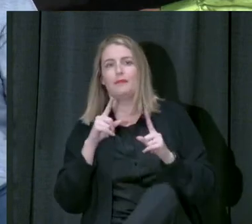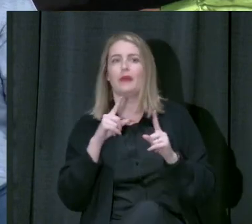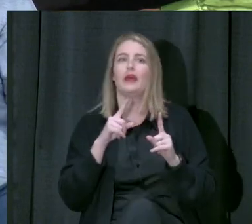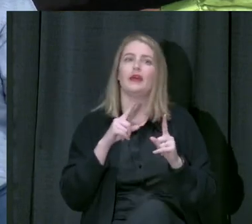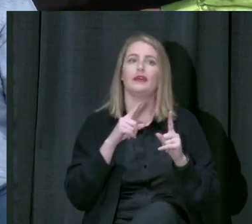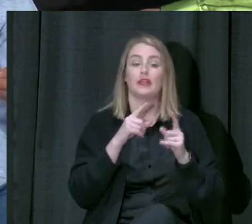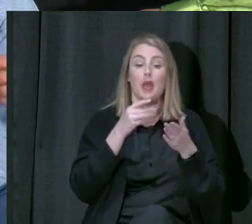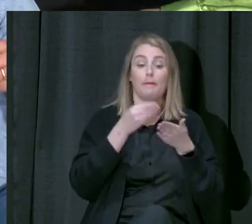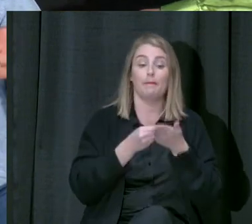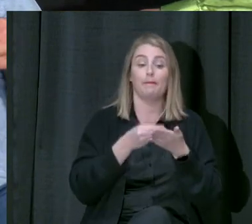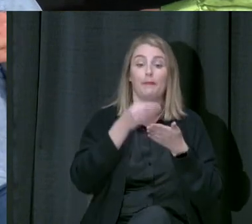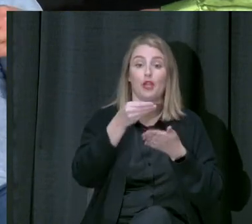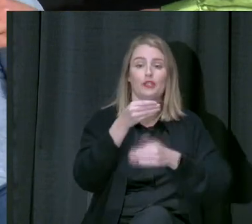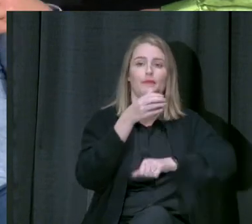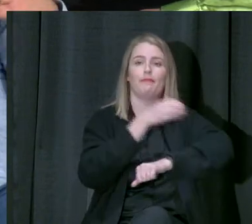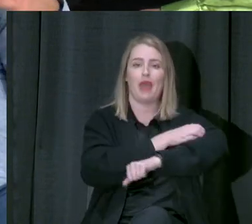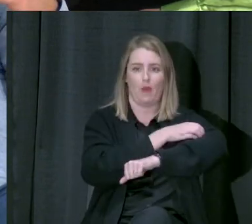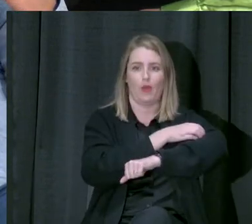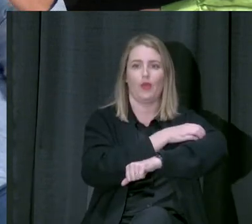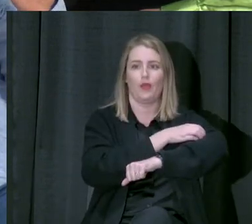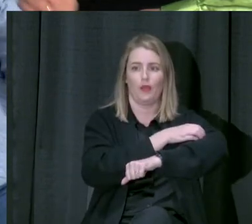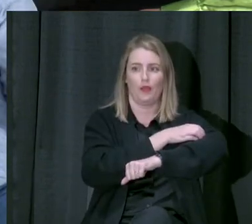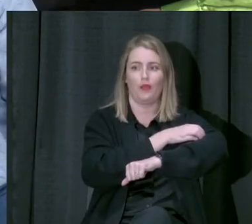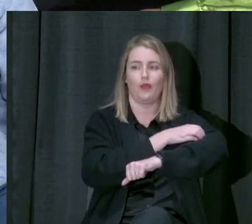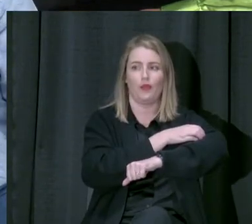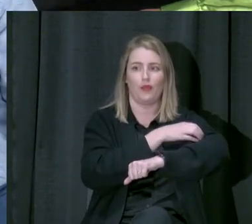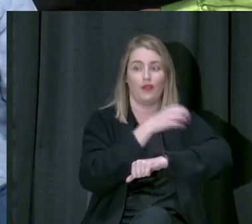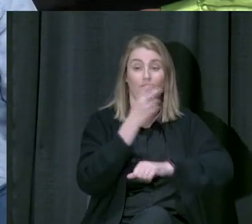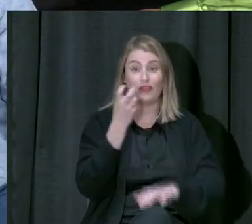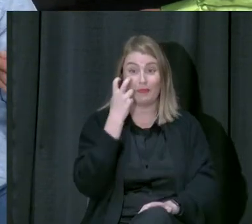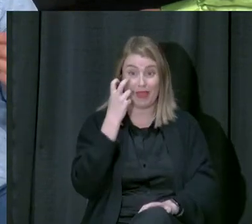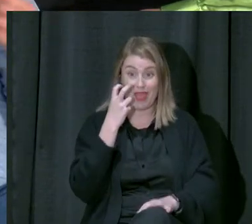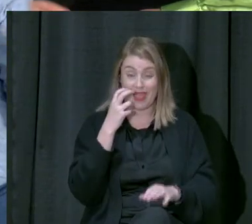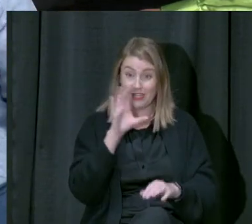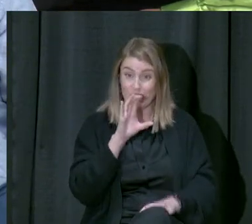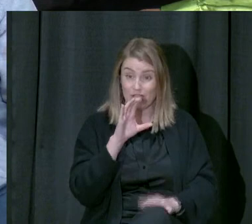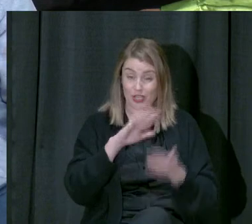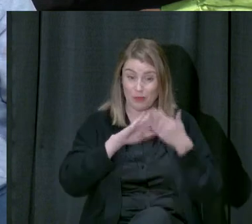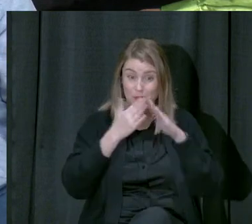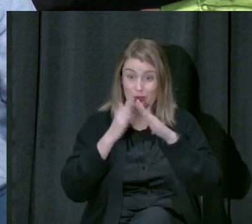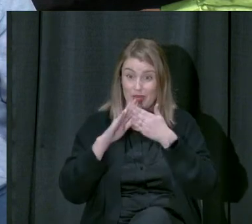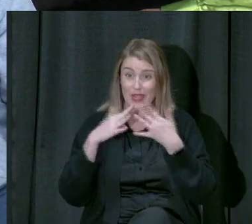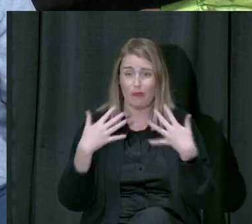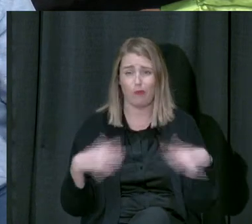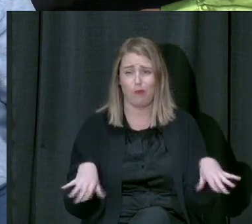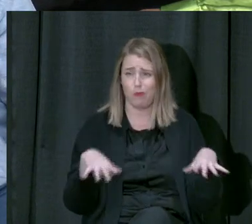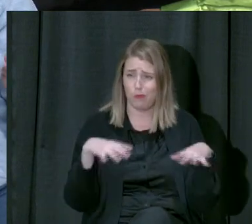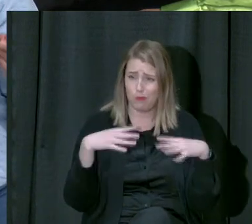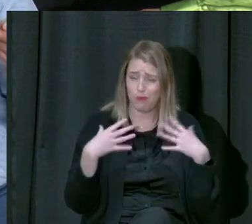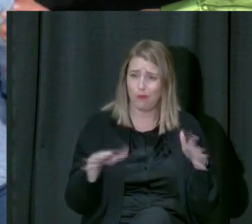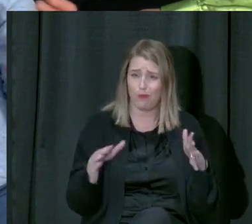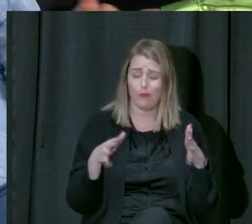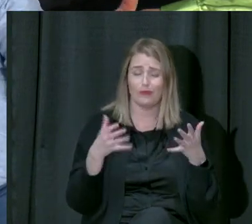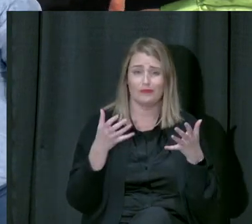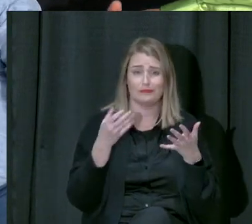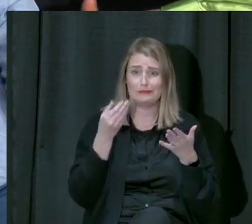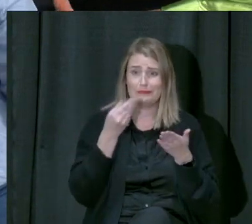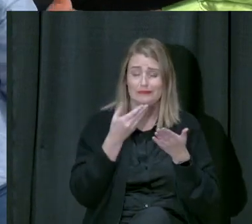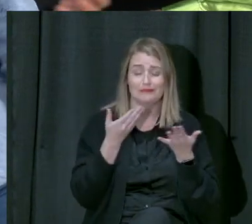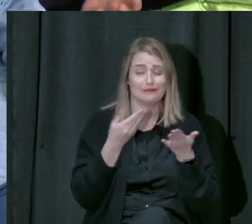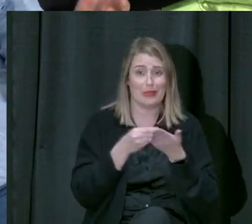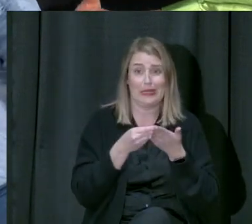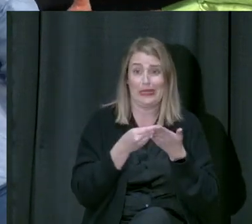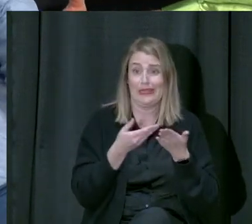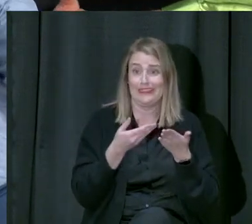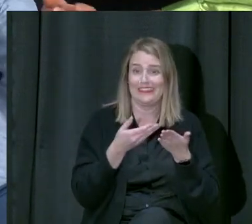purchasing power of the blind community is huge, right? You know, and so let's be real. I